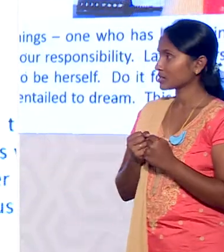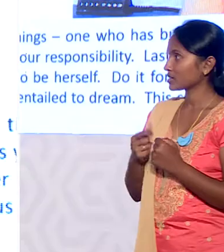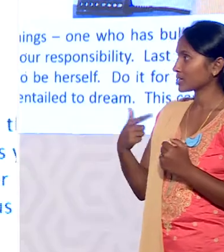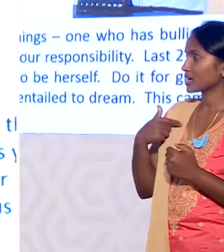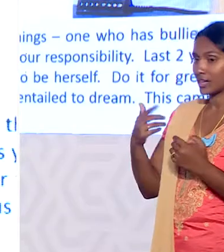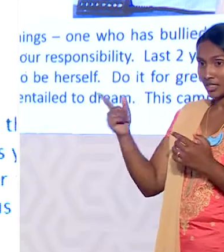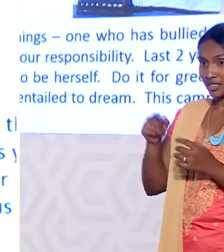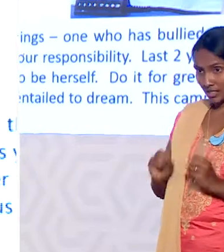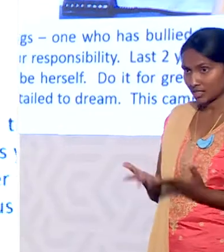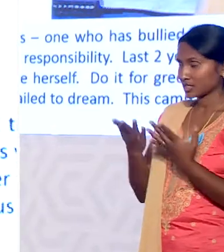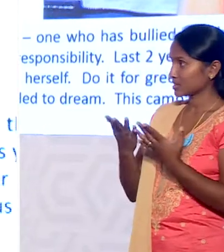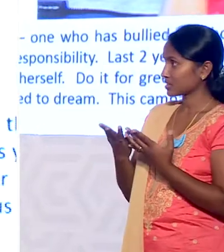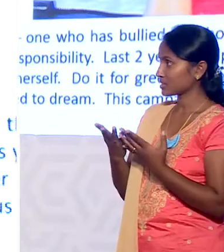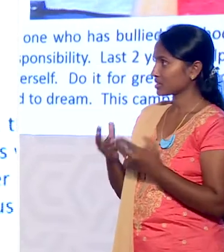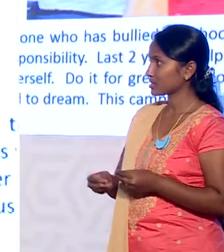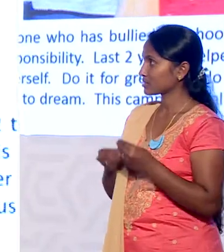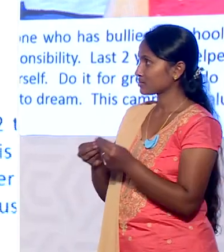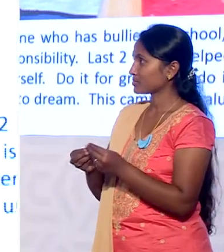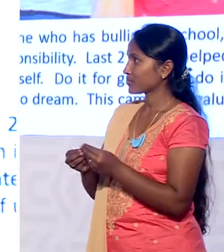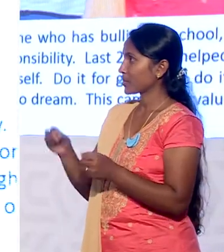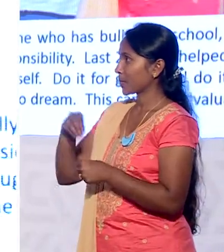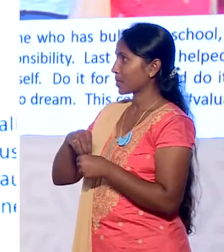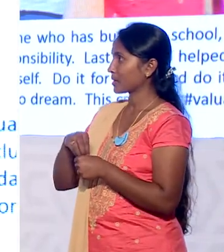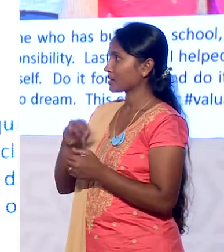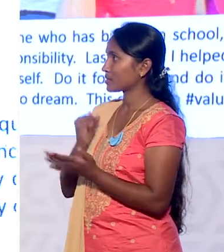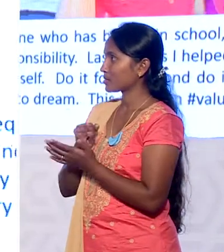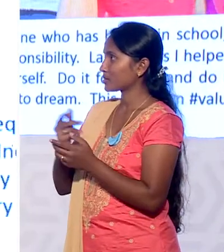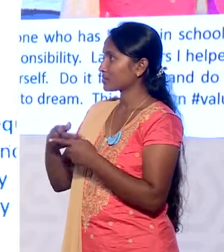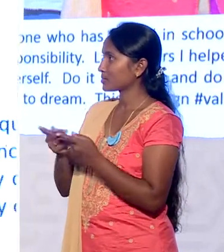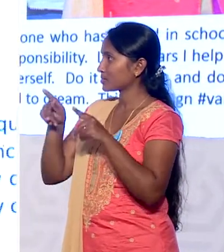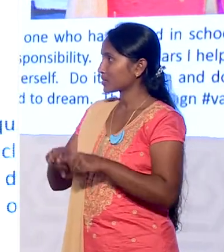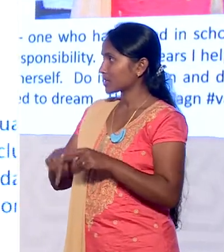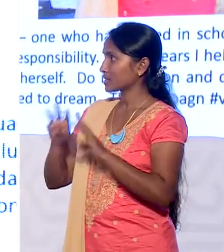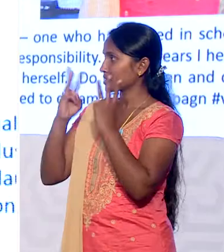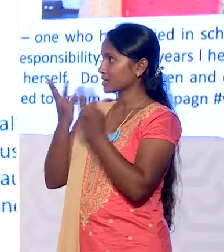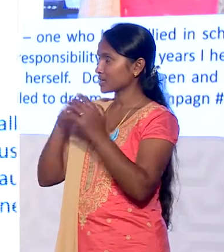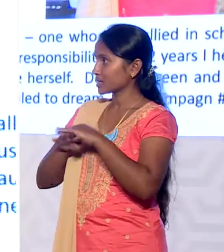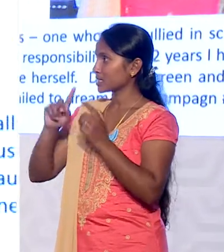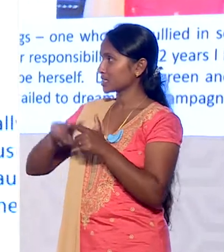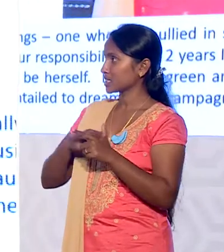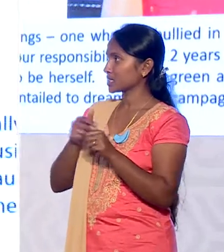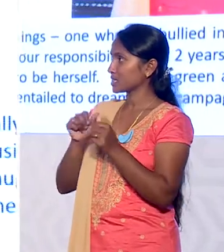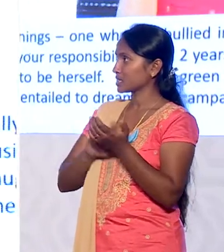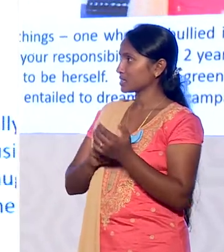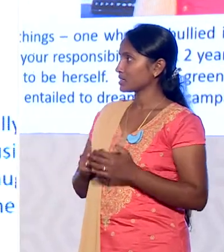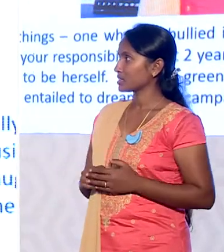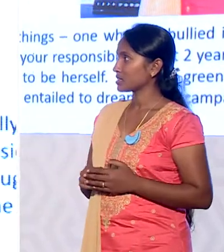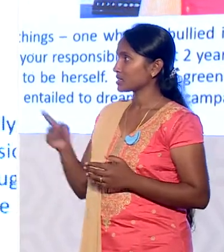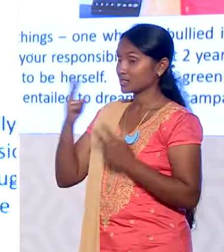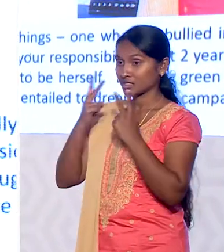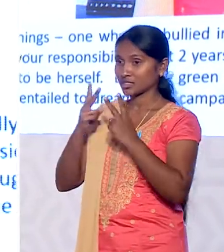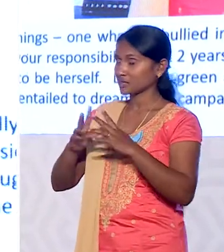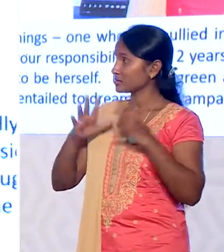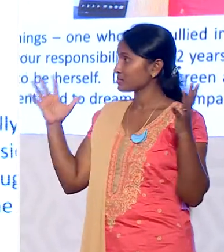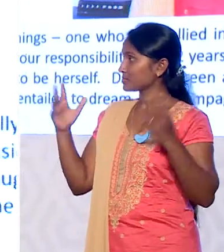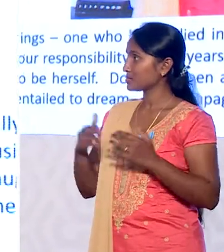be meeting some of the speakers you've seen here on one of the most important business stages in the world in January in Davos. We have some of the biggest